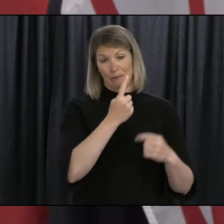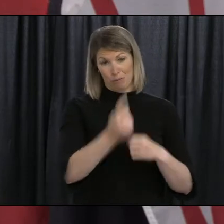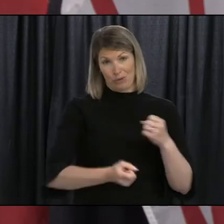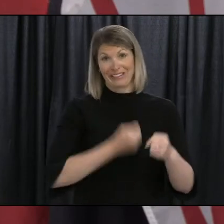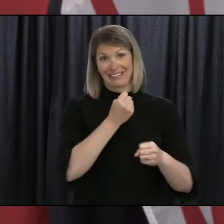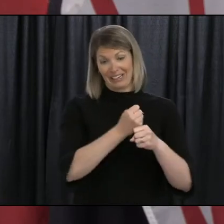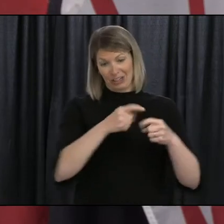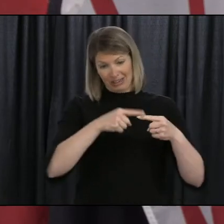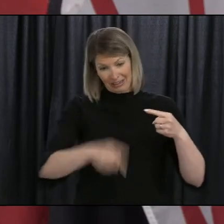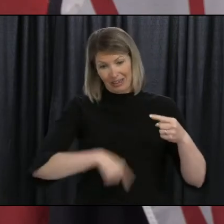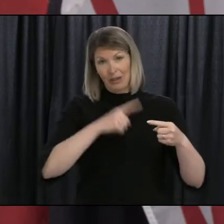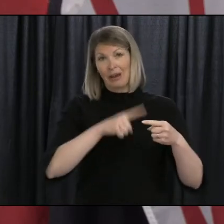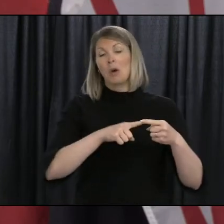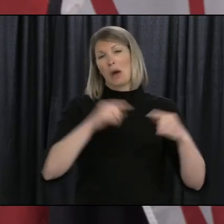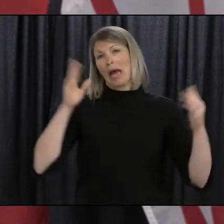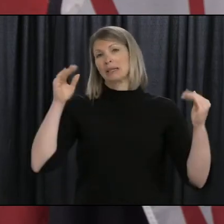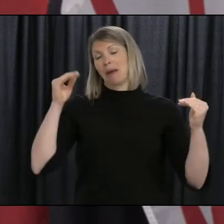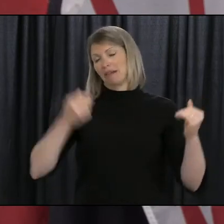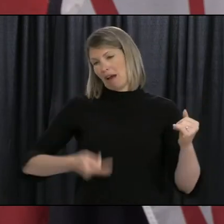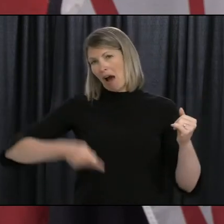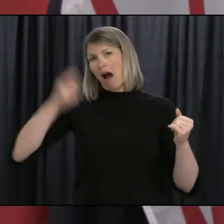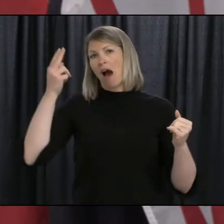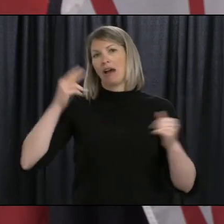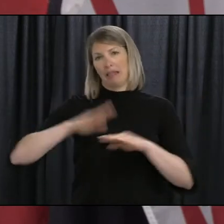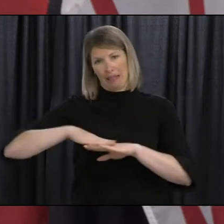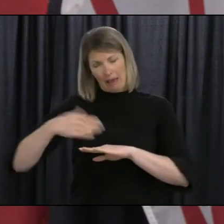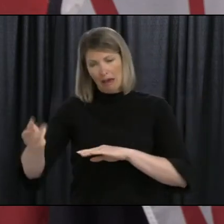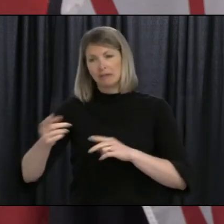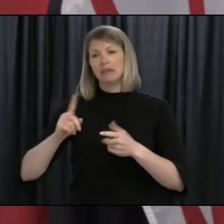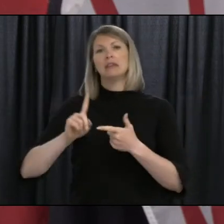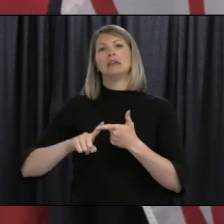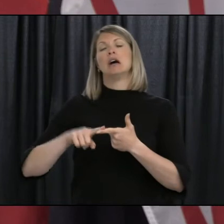other COVID-19 related impacts.